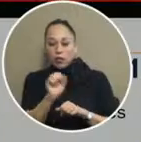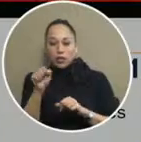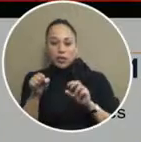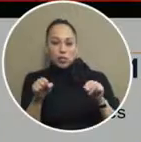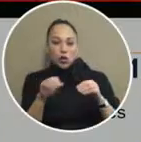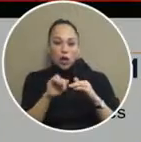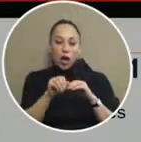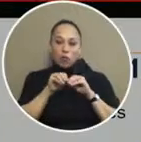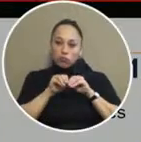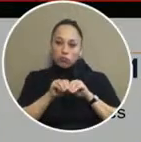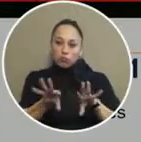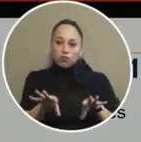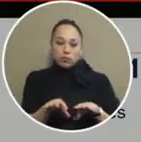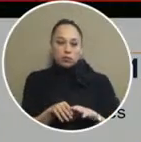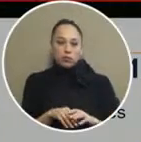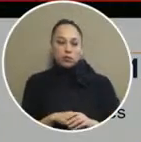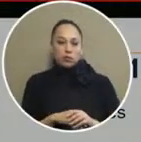rate. Next slide.